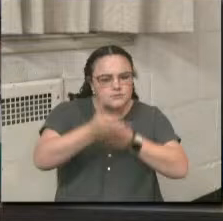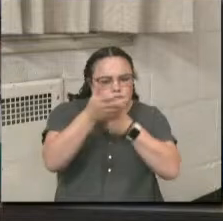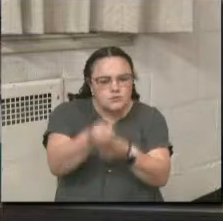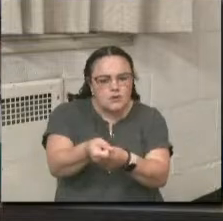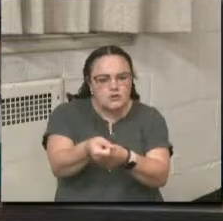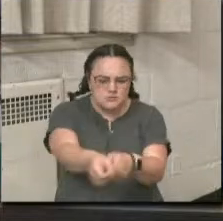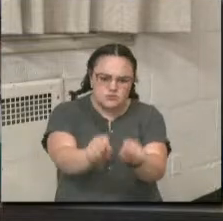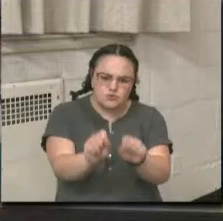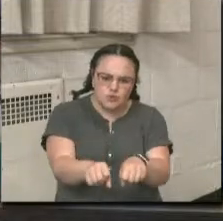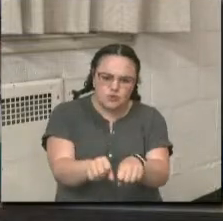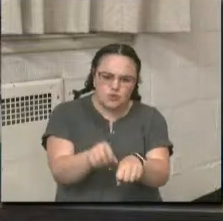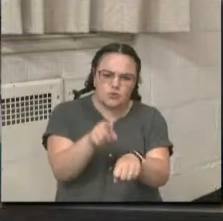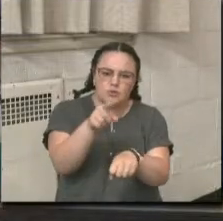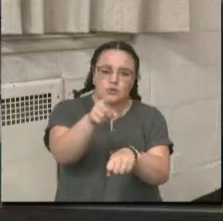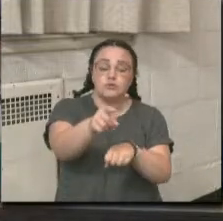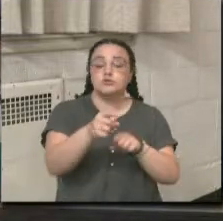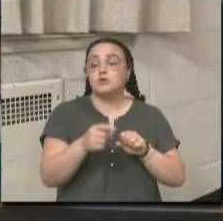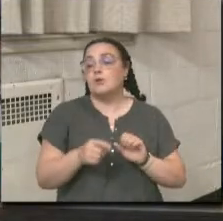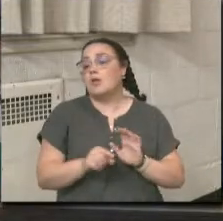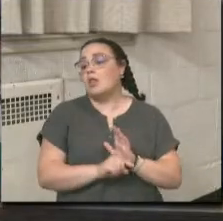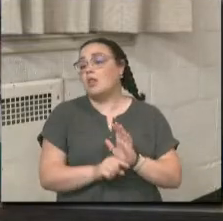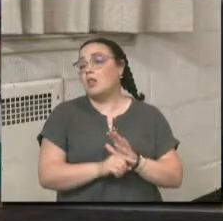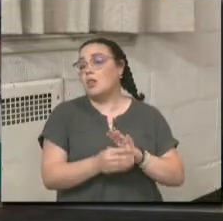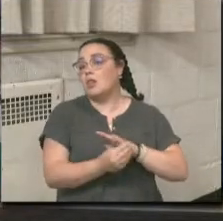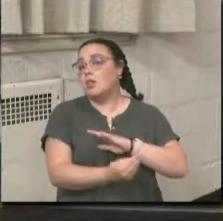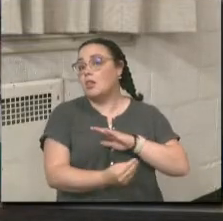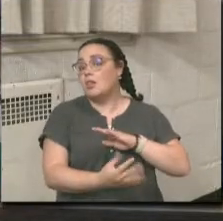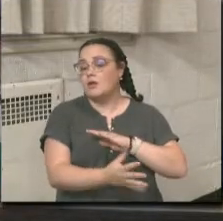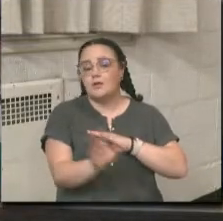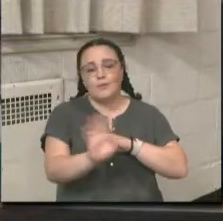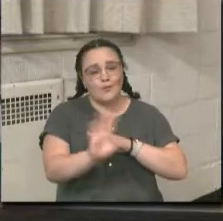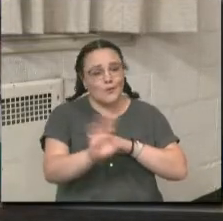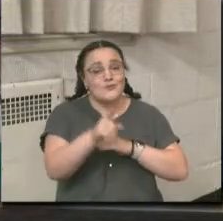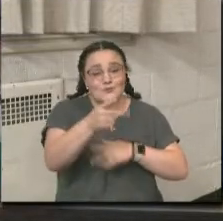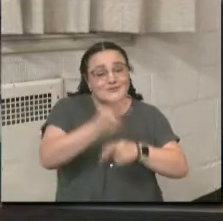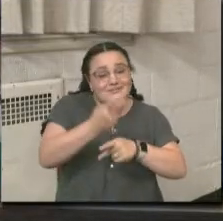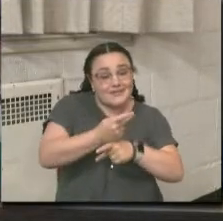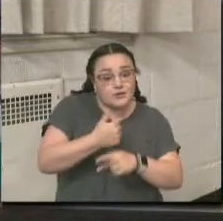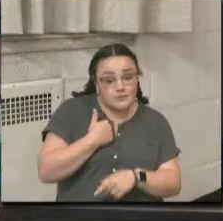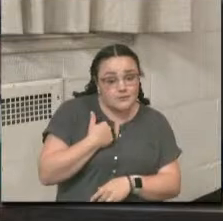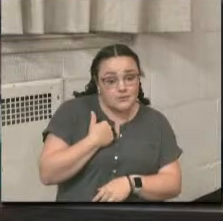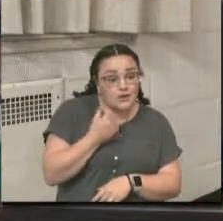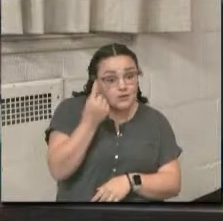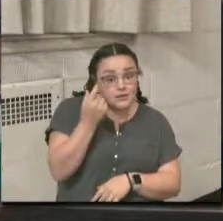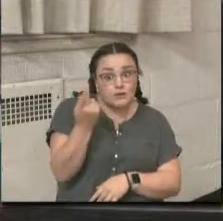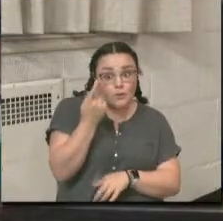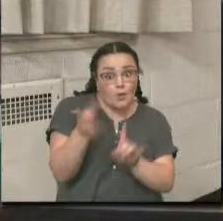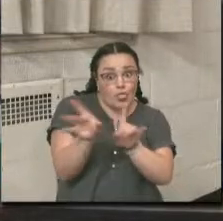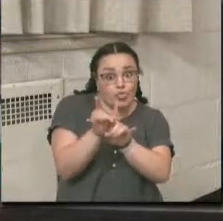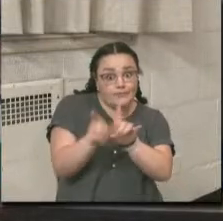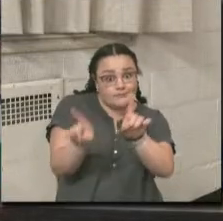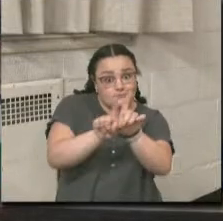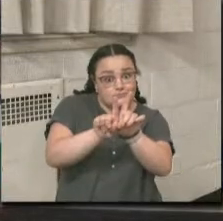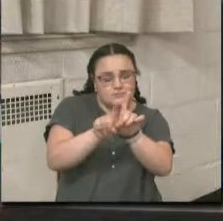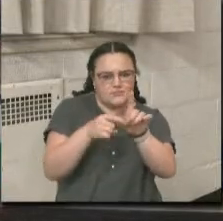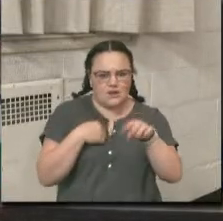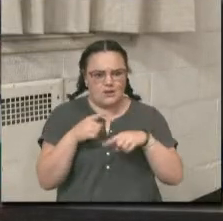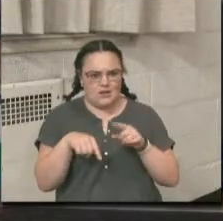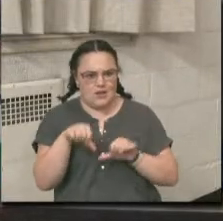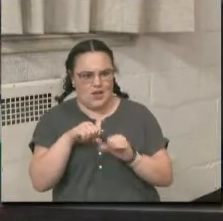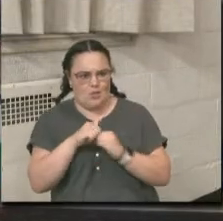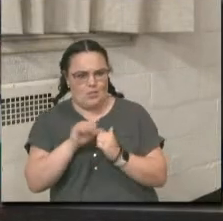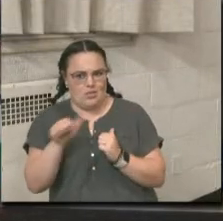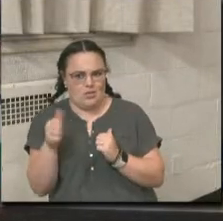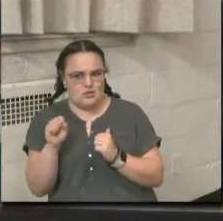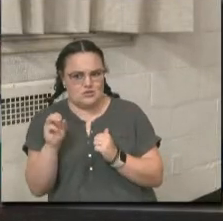me. I knew it was you. And you took care of me everywhere. I mean, y'all, she didn't let me out her sight in the beginning. I was like, oh my goodness, I can't even go hang out with the other